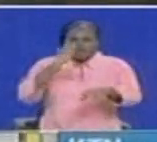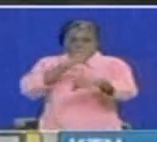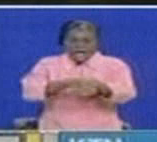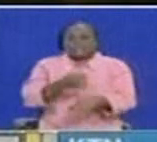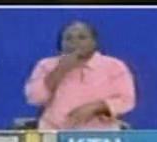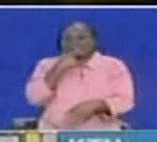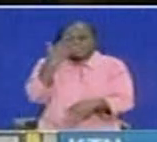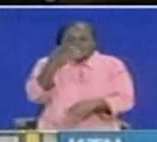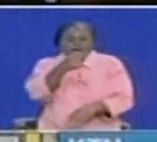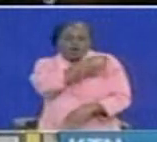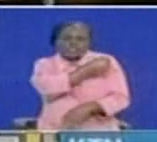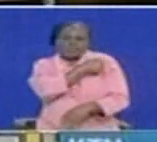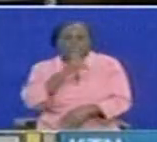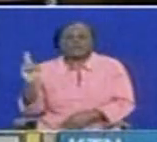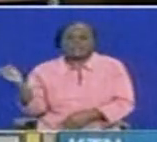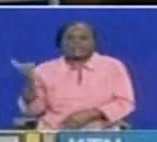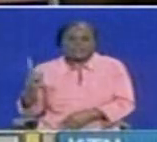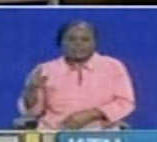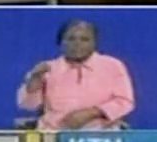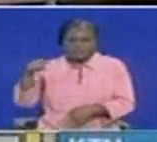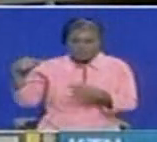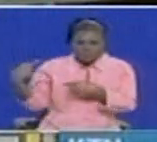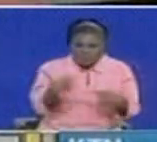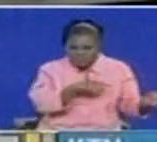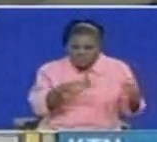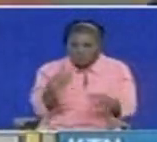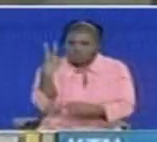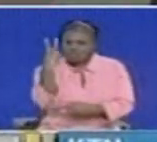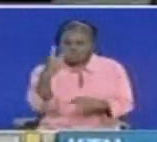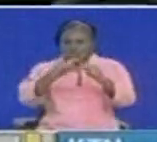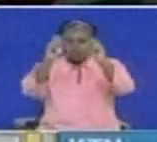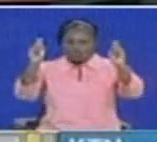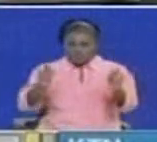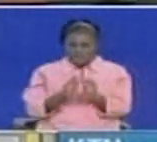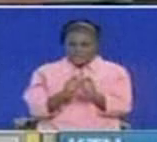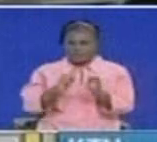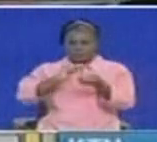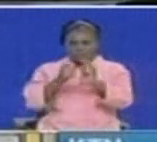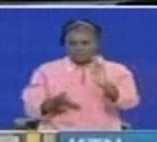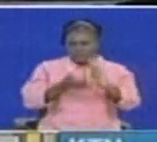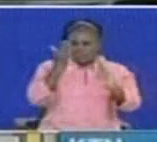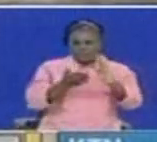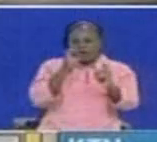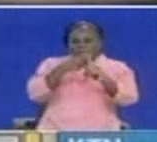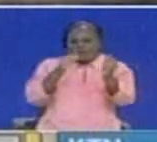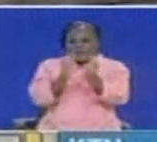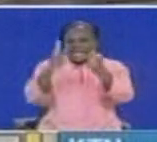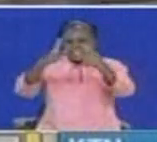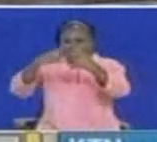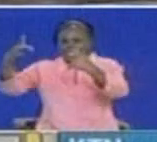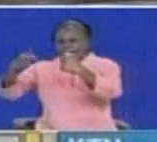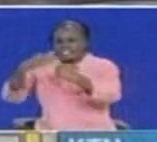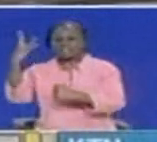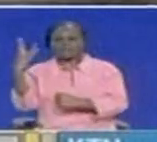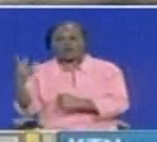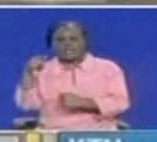Nairobi hospital. The conflict between the 2 clans has escalated in cycles since 1984. The inter-clan